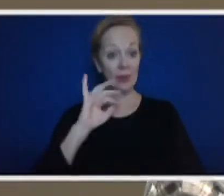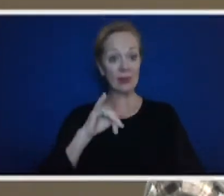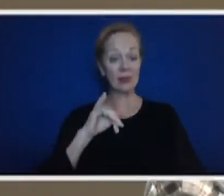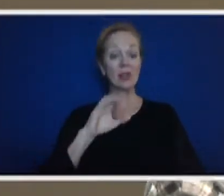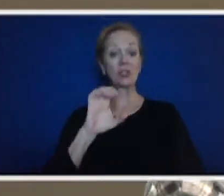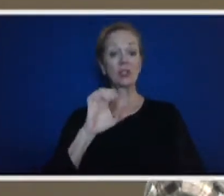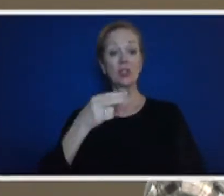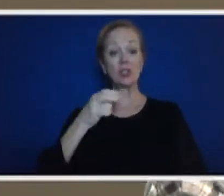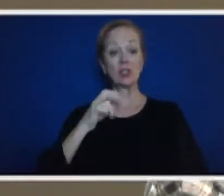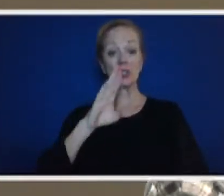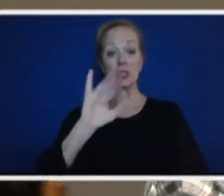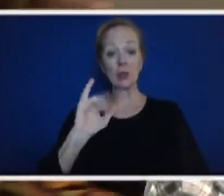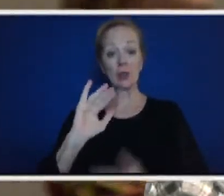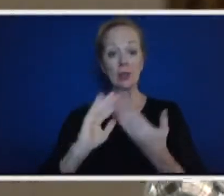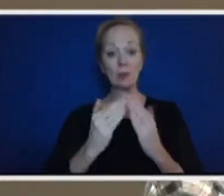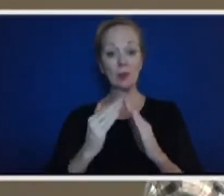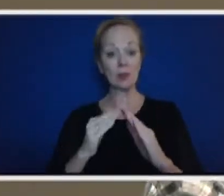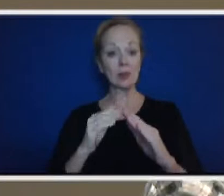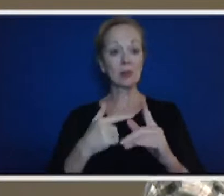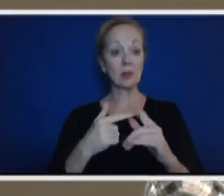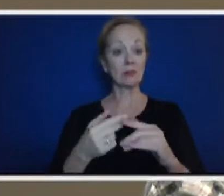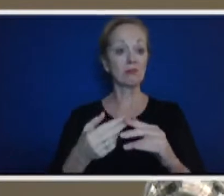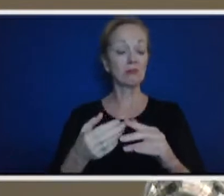community is deriving out of this as part of the